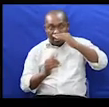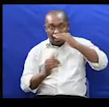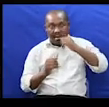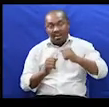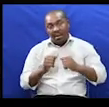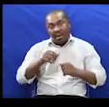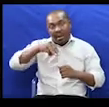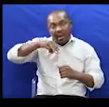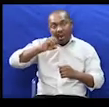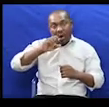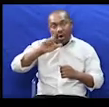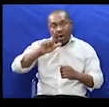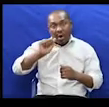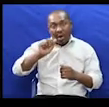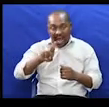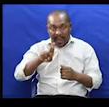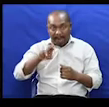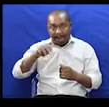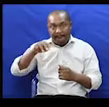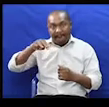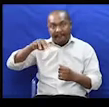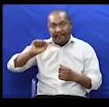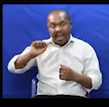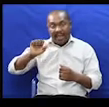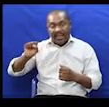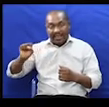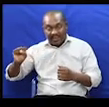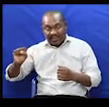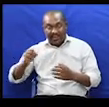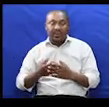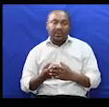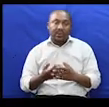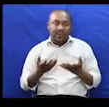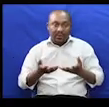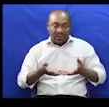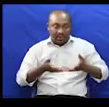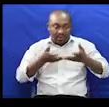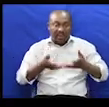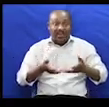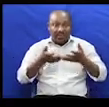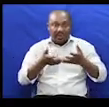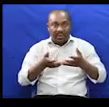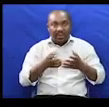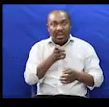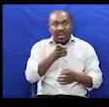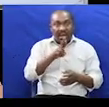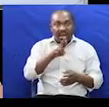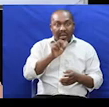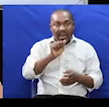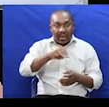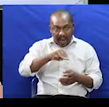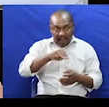Divided by the molar mass. The molar mass is measured in a gram per mole. So from there, we get